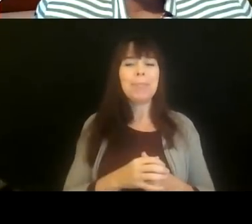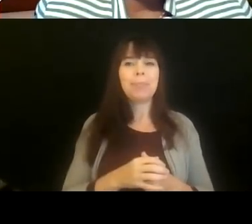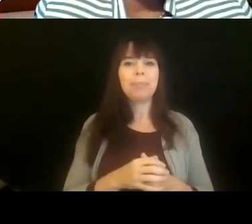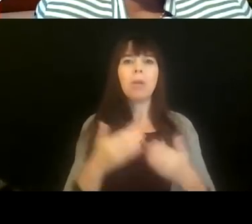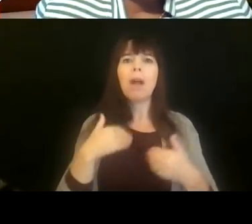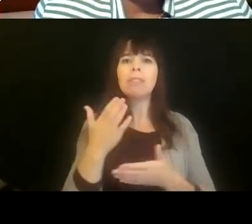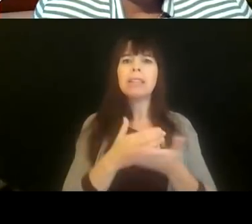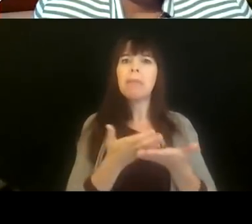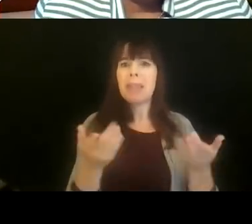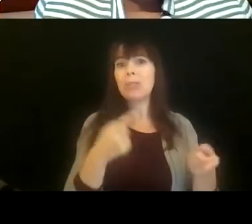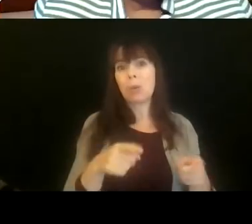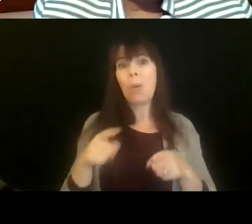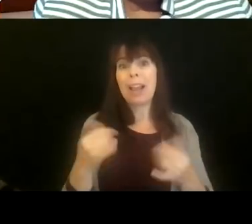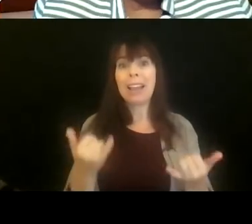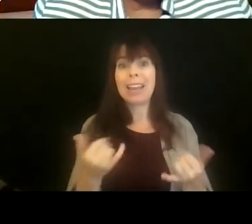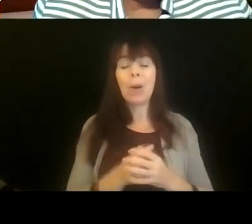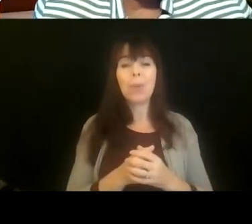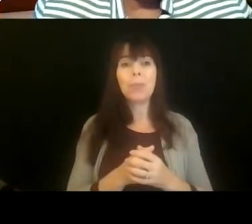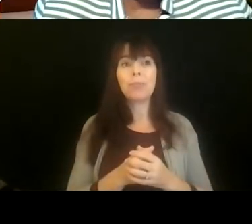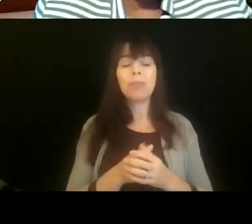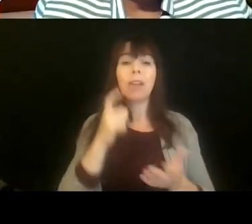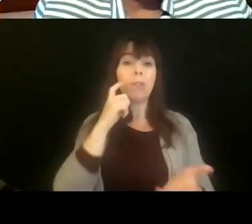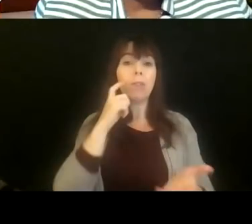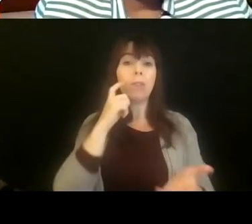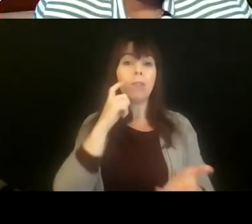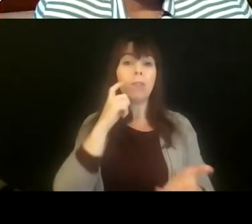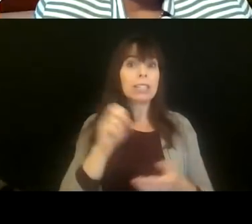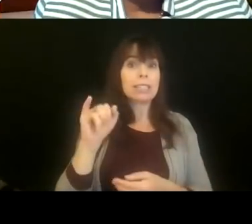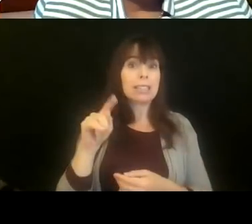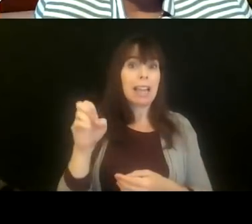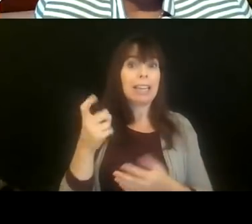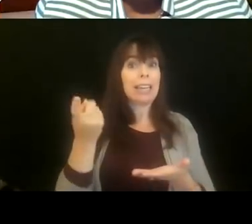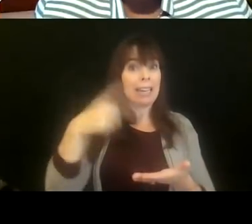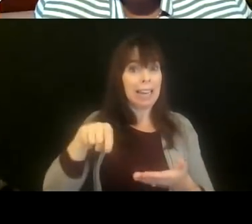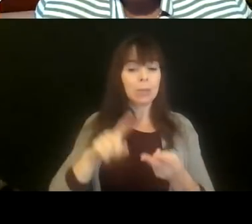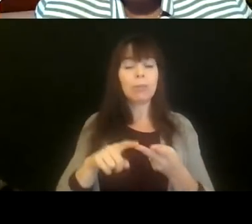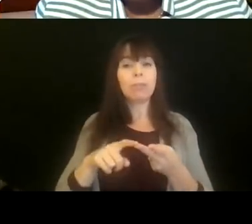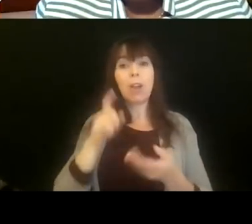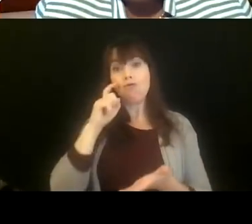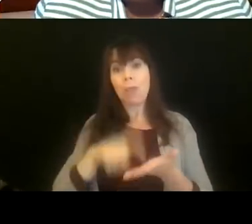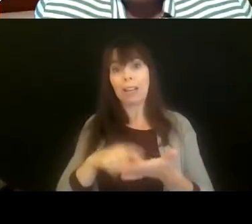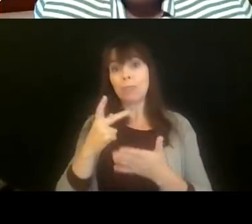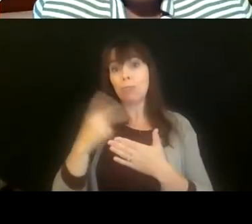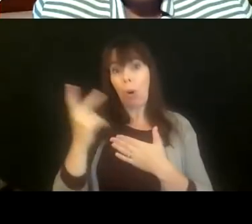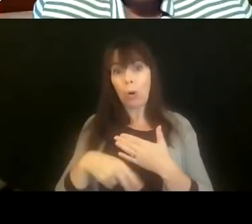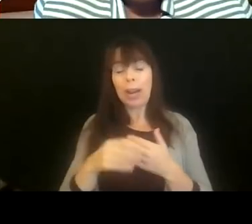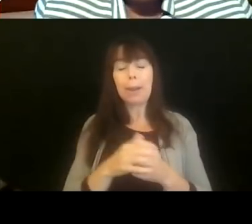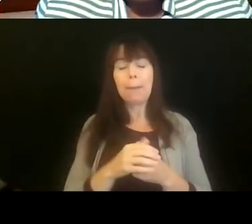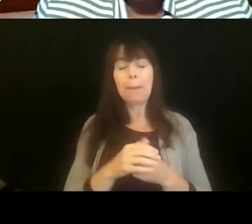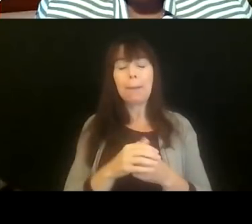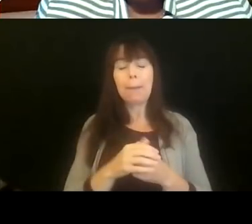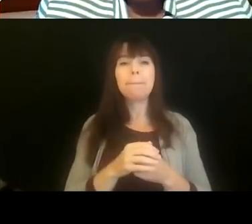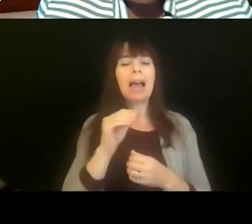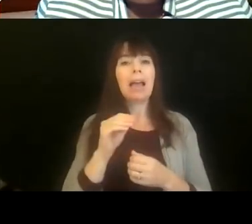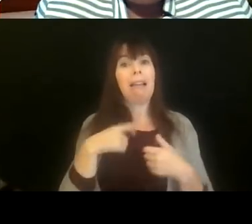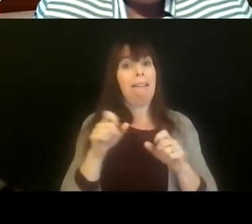couple things going on here. We have our recognition site. Next week, we have our recognition program. And I ask